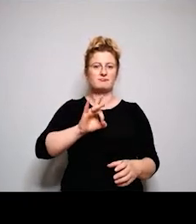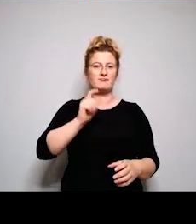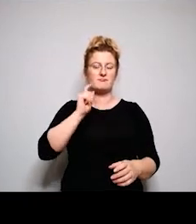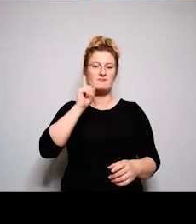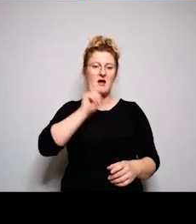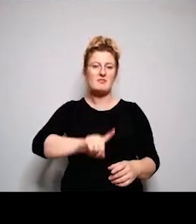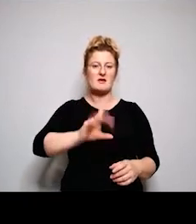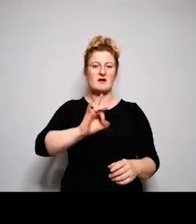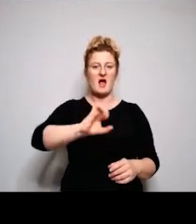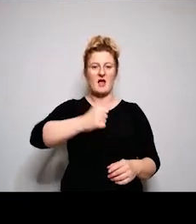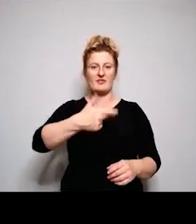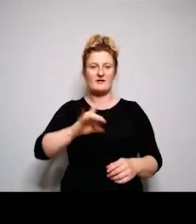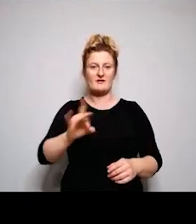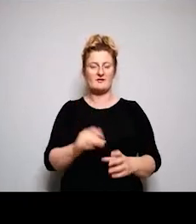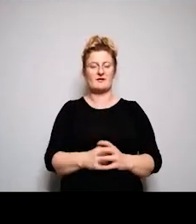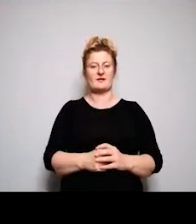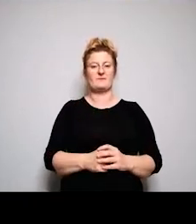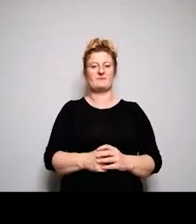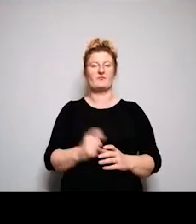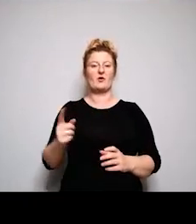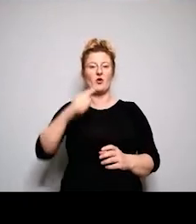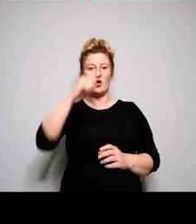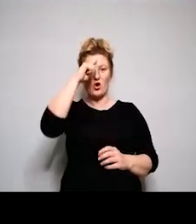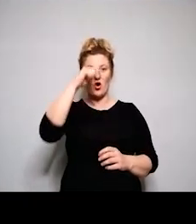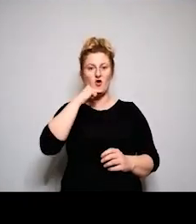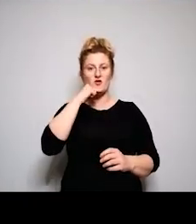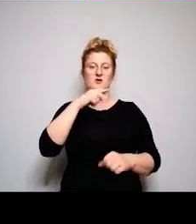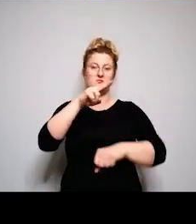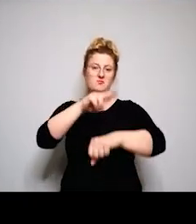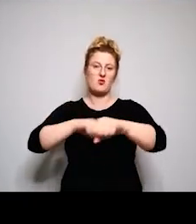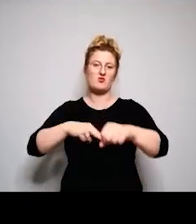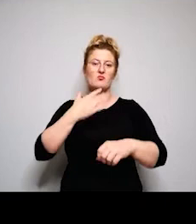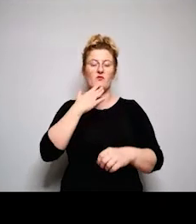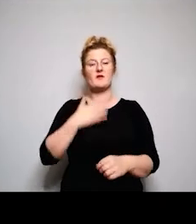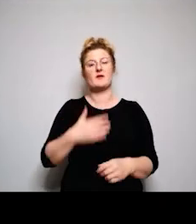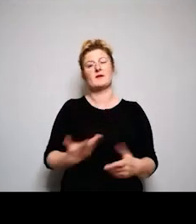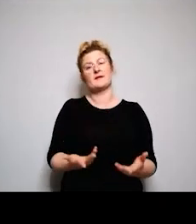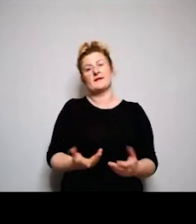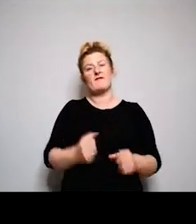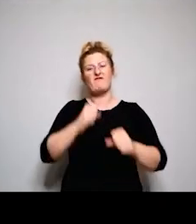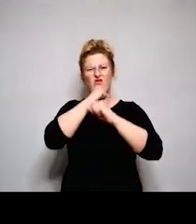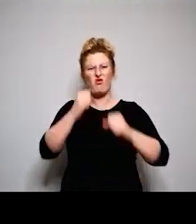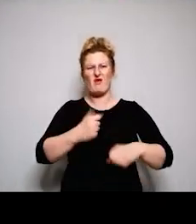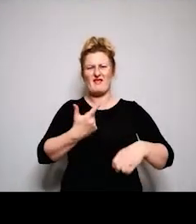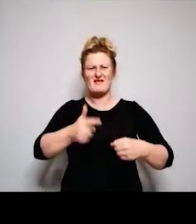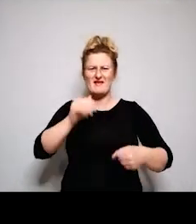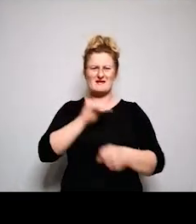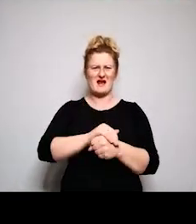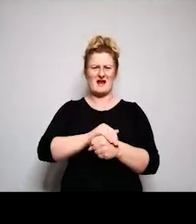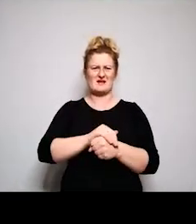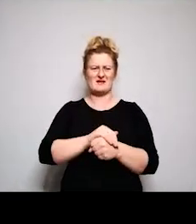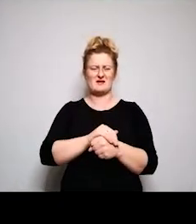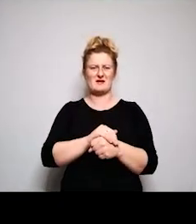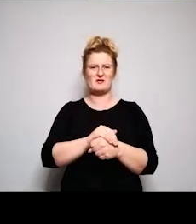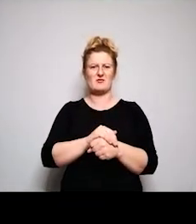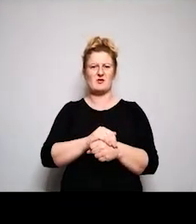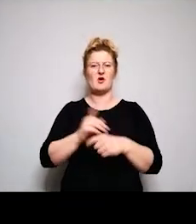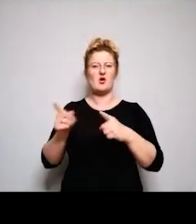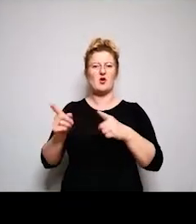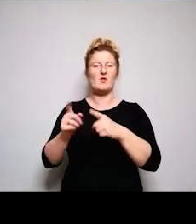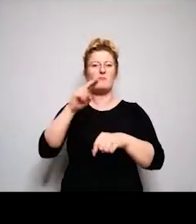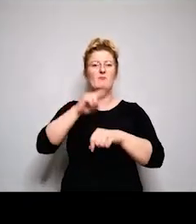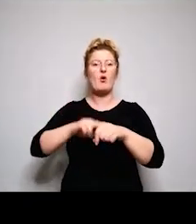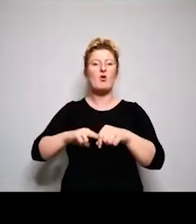I really don't like it. I hate it. And he was the father of a girl. And the girl was 7 years old or something. So he